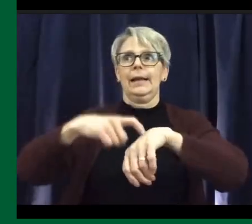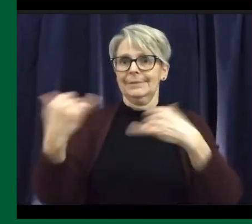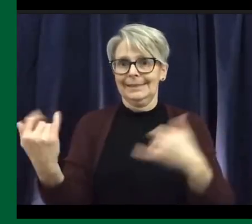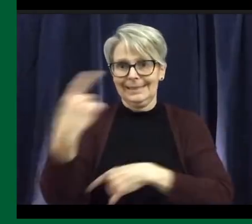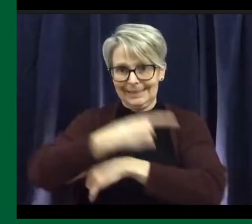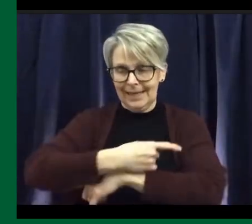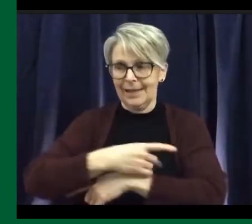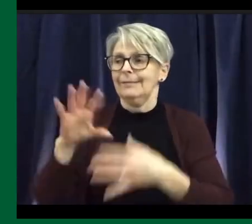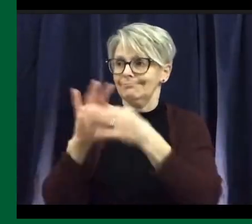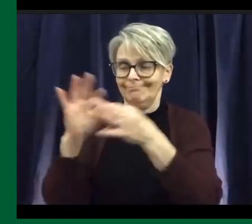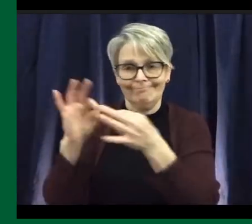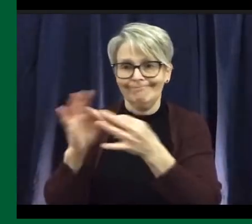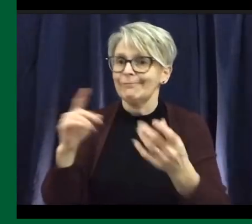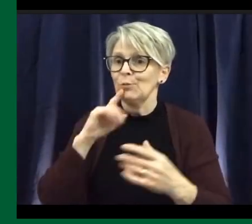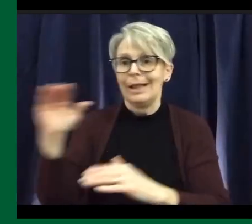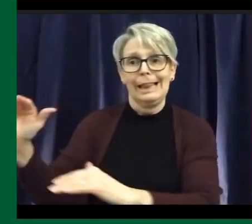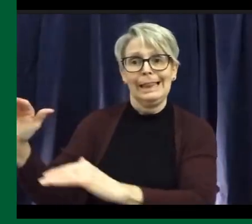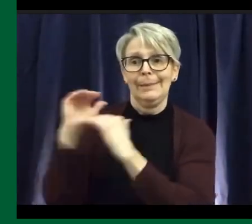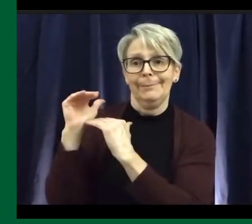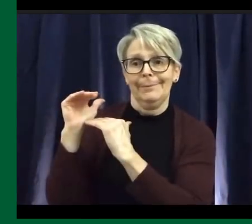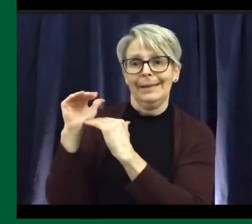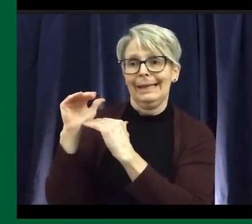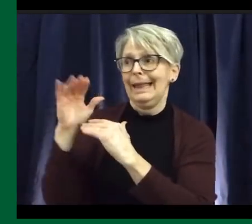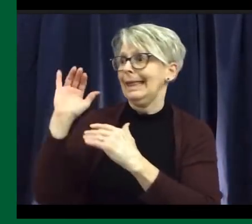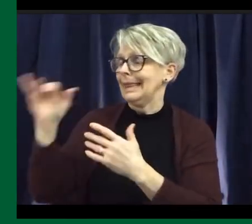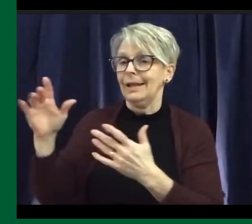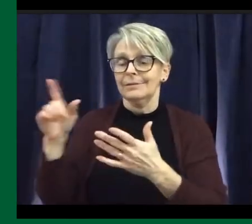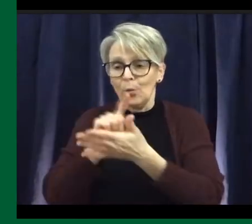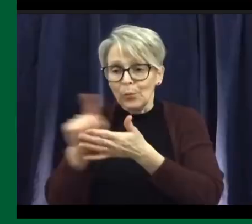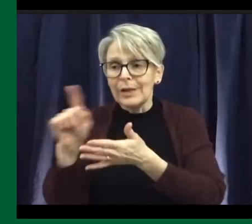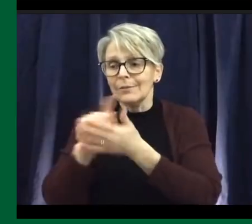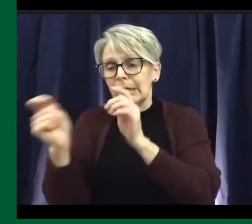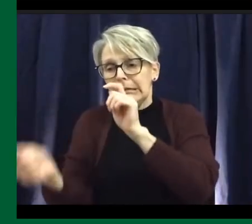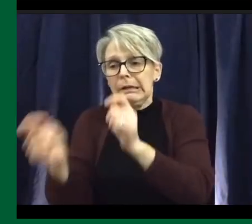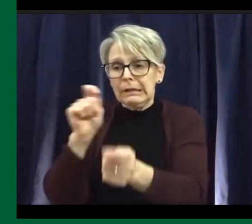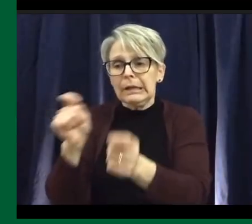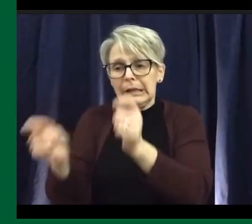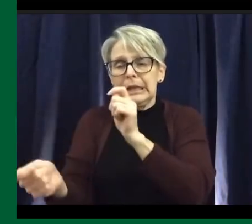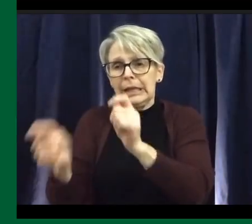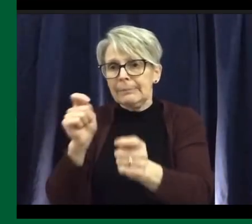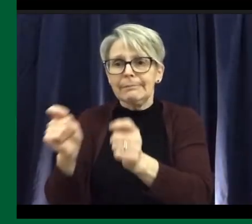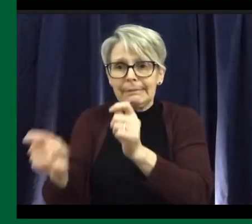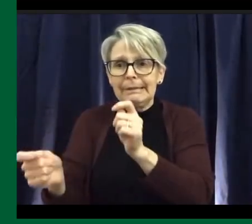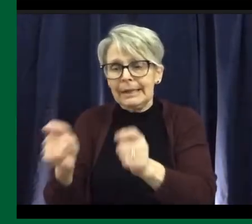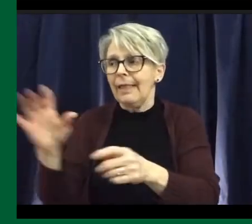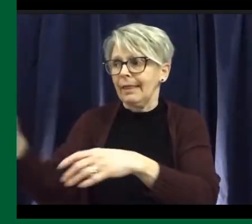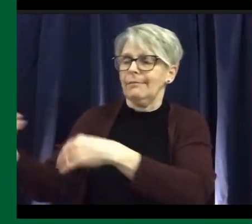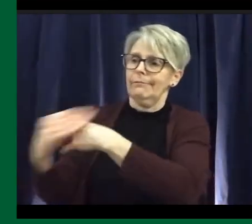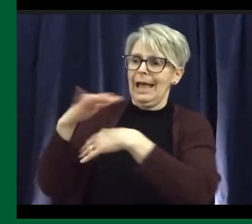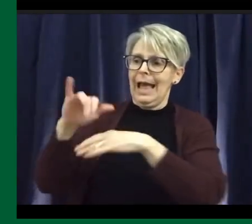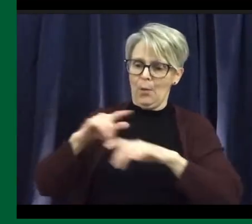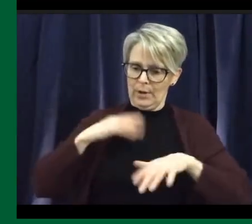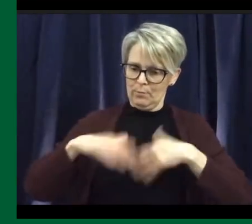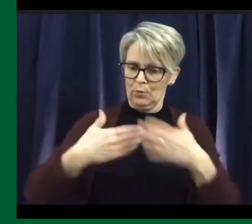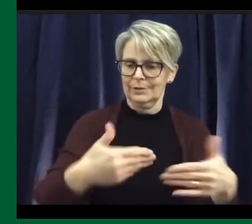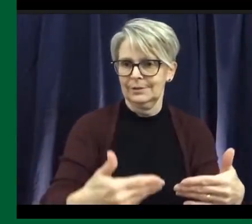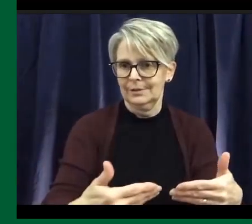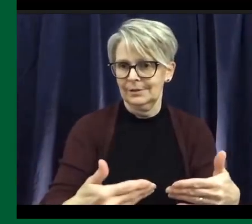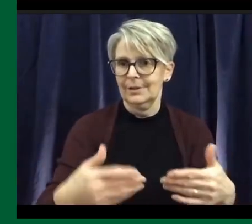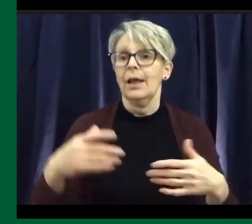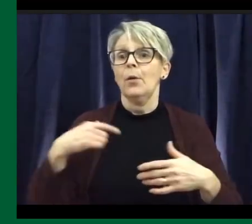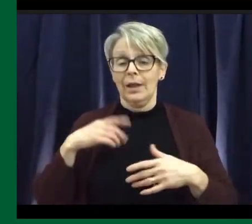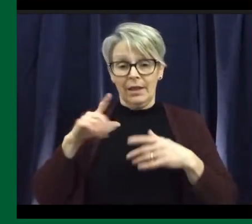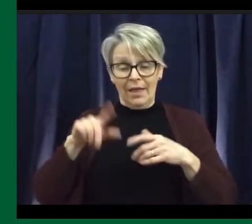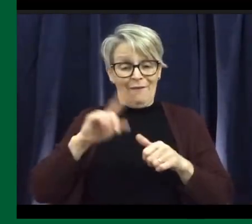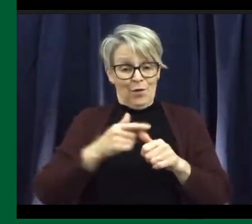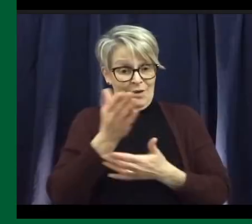availability of vaccine, which has been changing on a weekly basis, has made the teams pivot a number of times. So as we've been moving through phase 1, we have